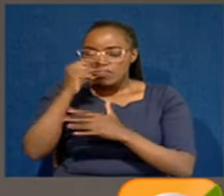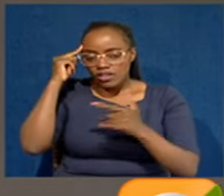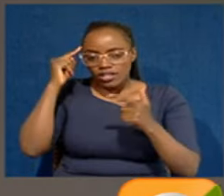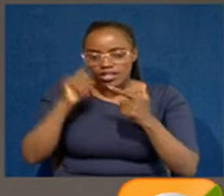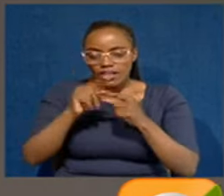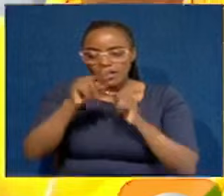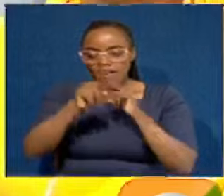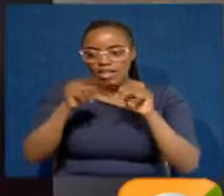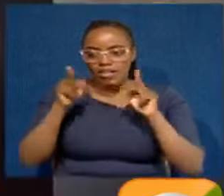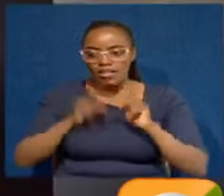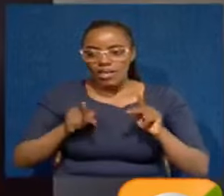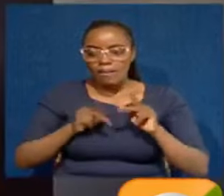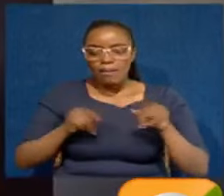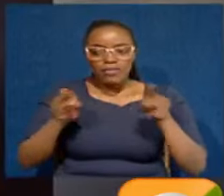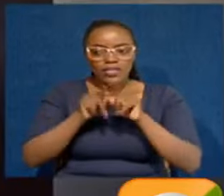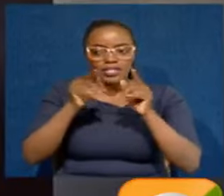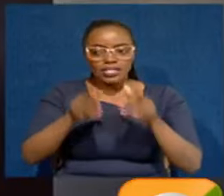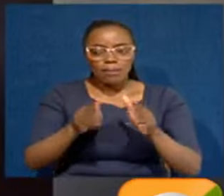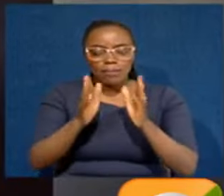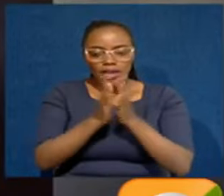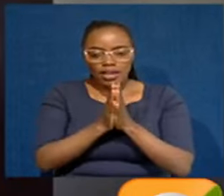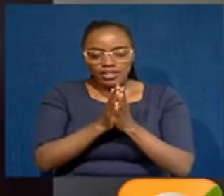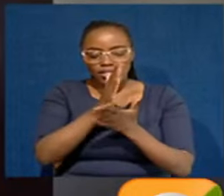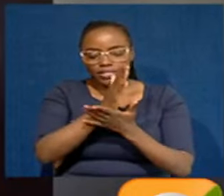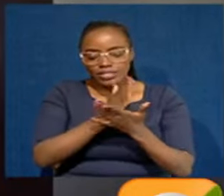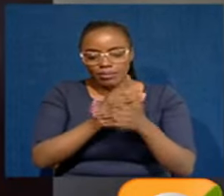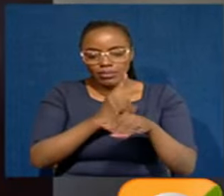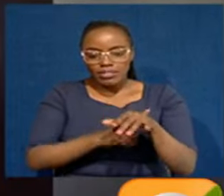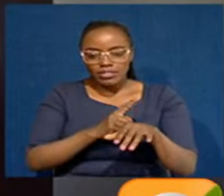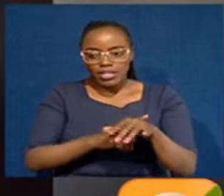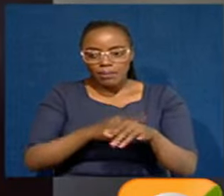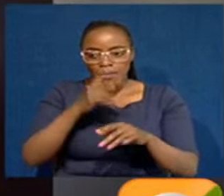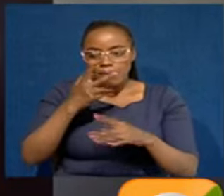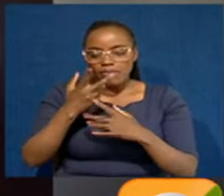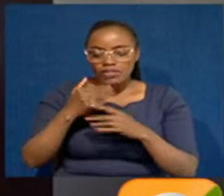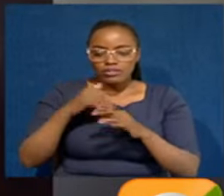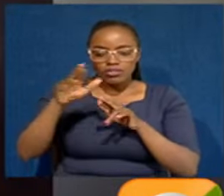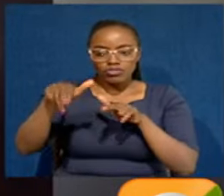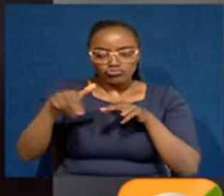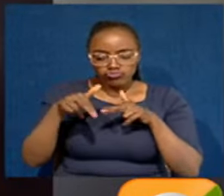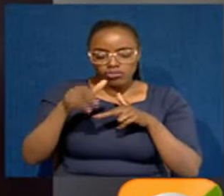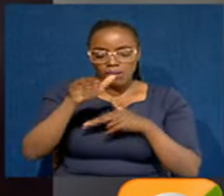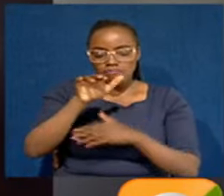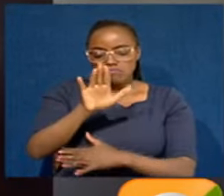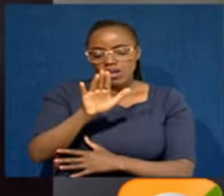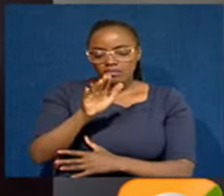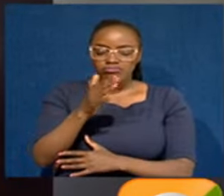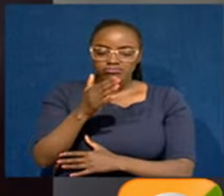killed his victims in the same manner and in some instances sexually assaulted his victims.